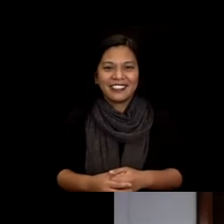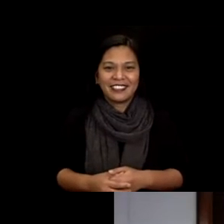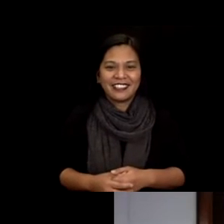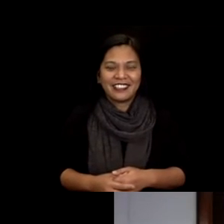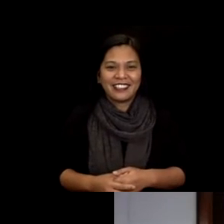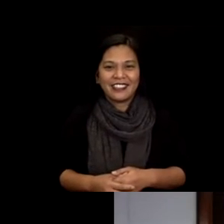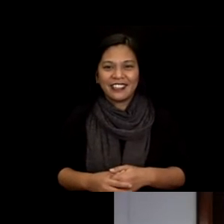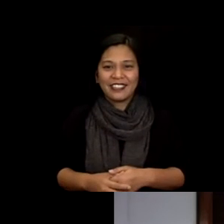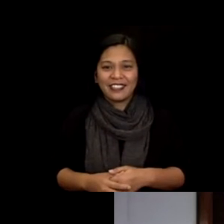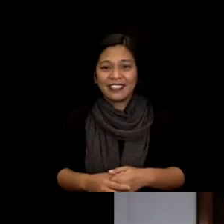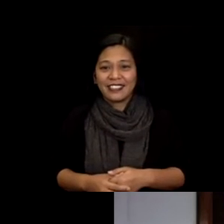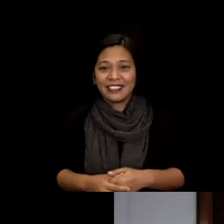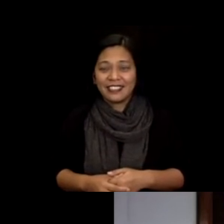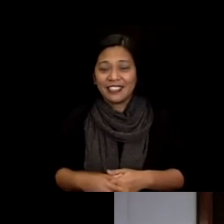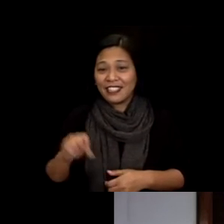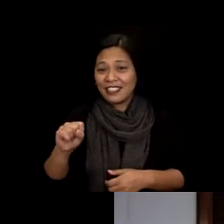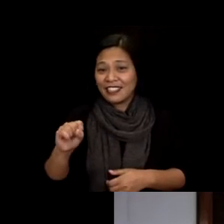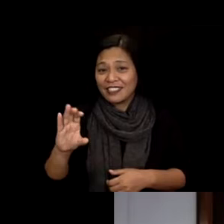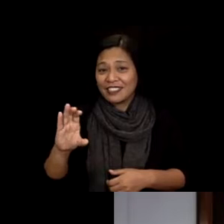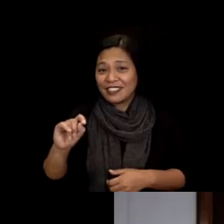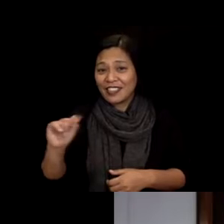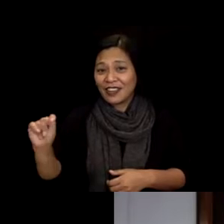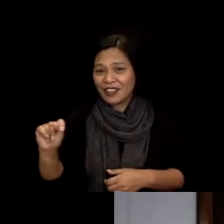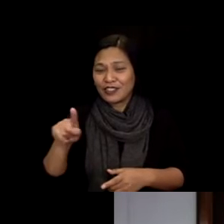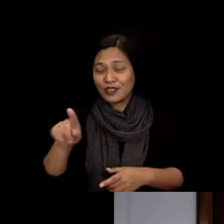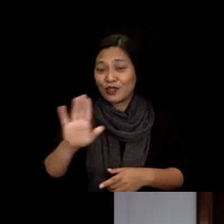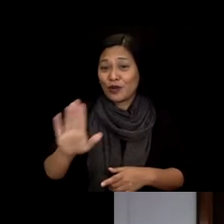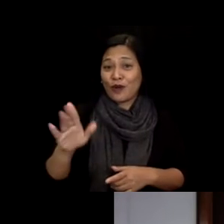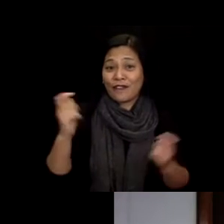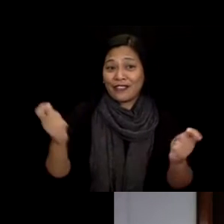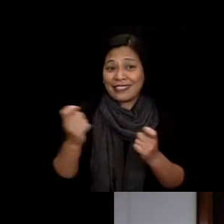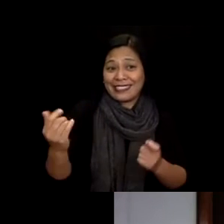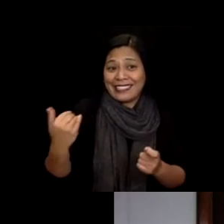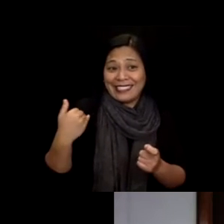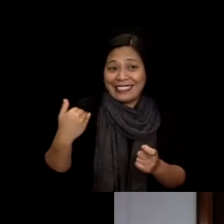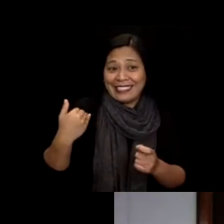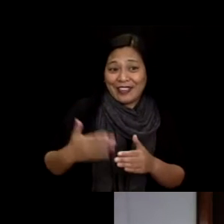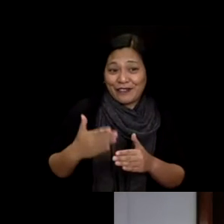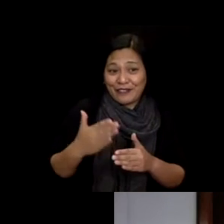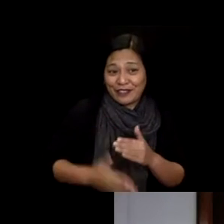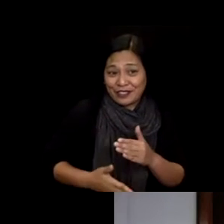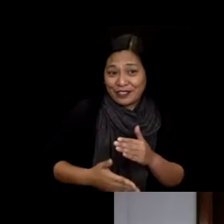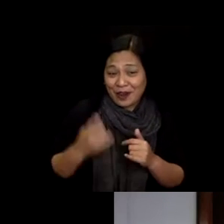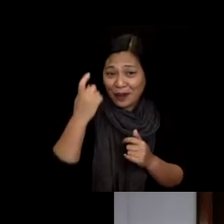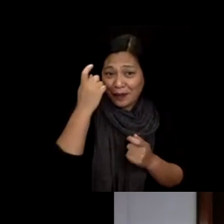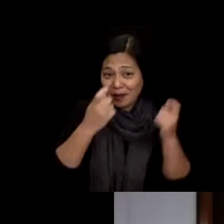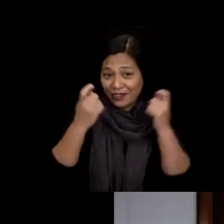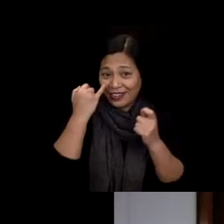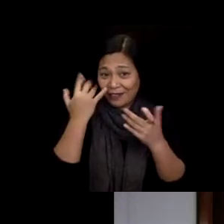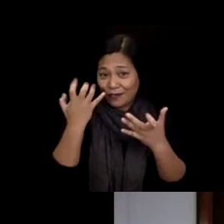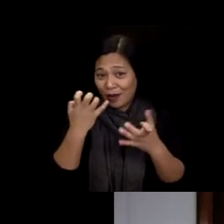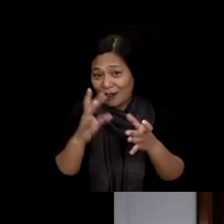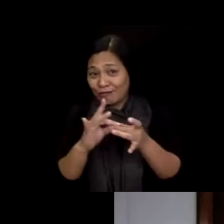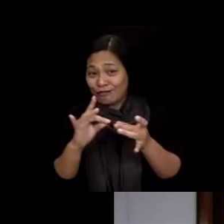I mean, Scott, you've just come hot off the heels of your festival. I'm wondering if that means you want to go first or